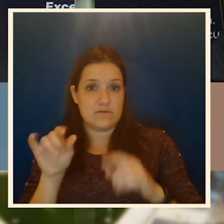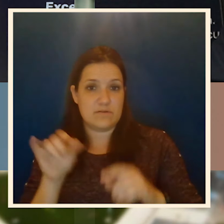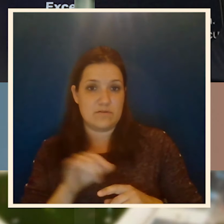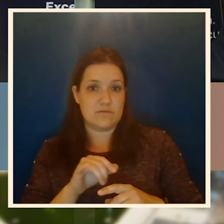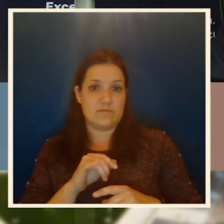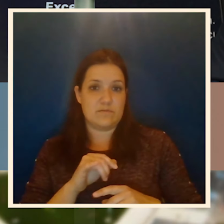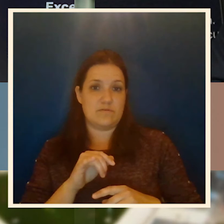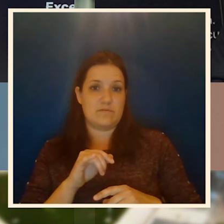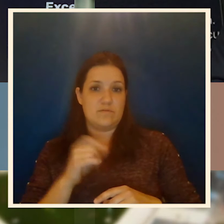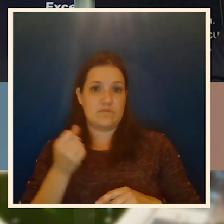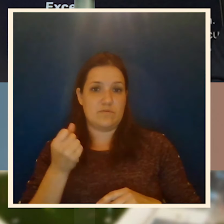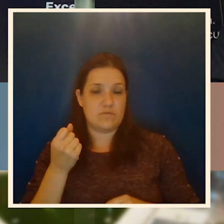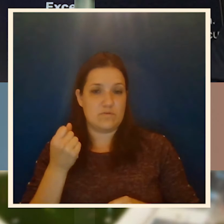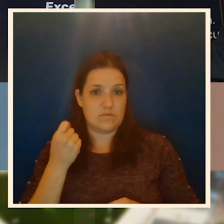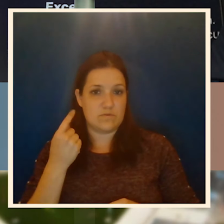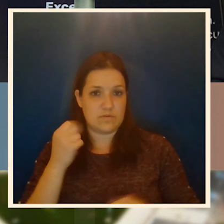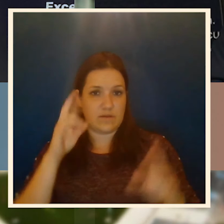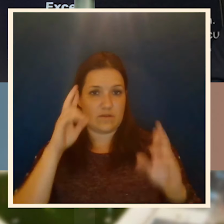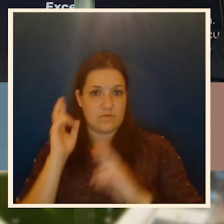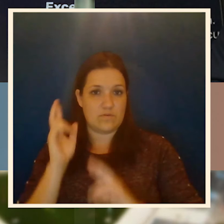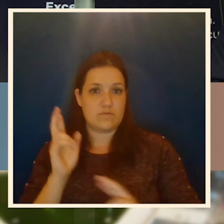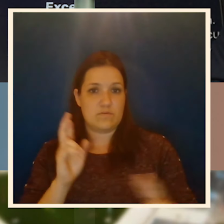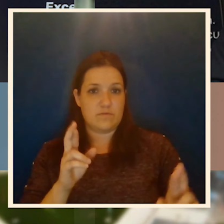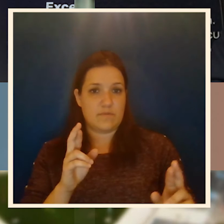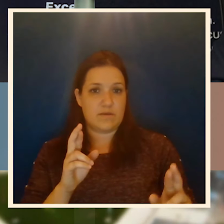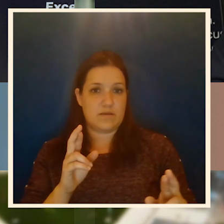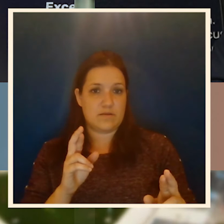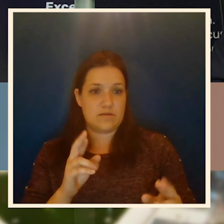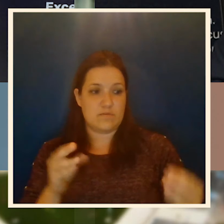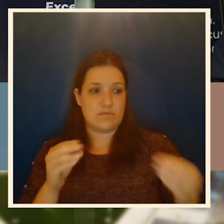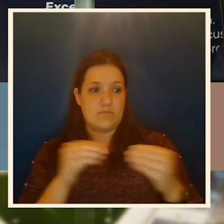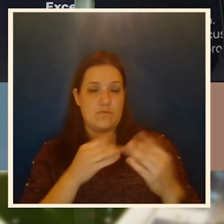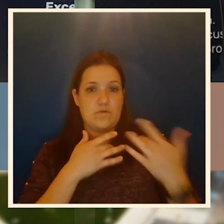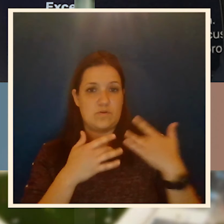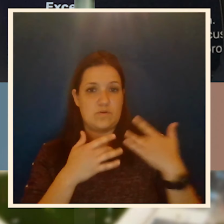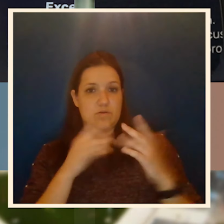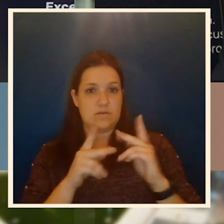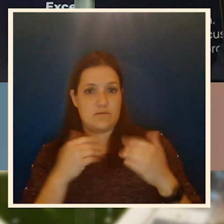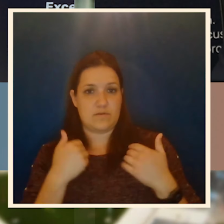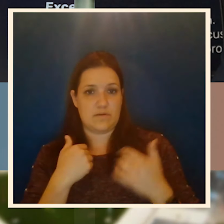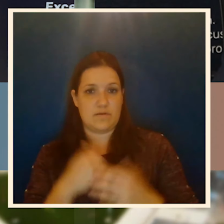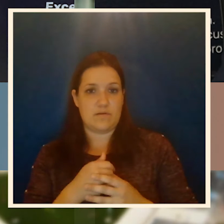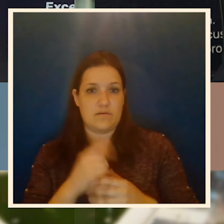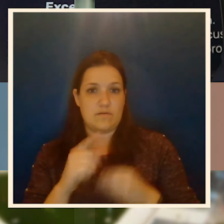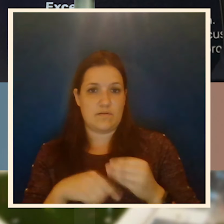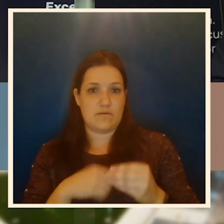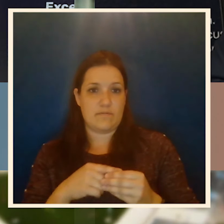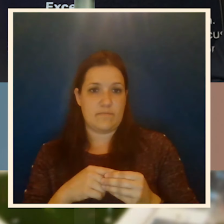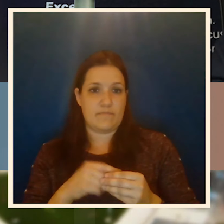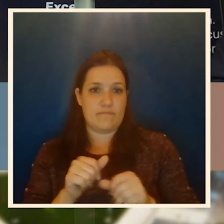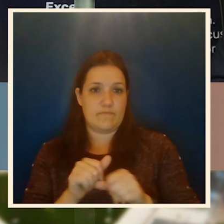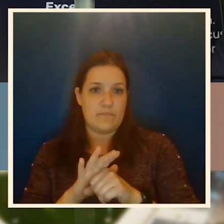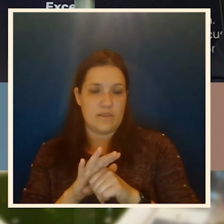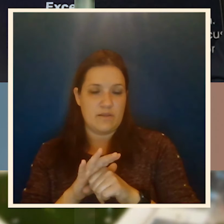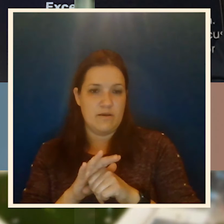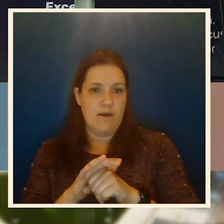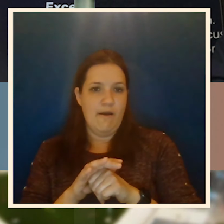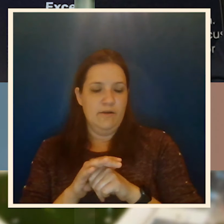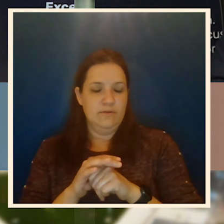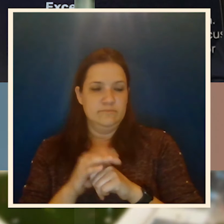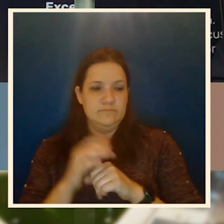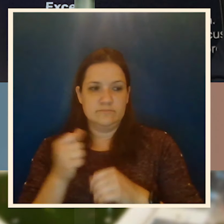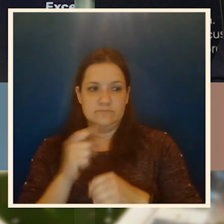that hospitals would think the same way about COVID, but we also recognize and respect the greater